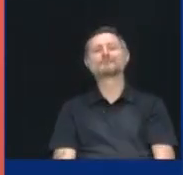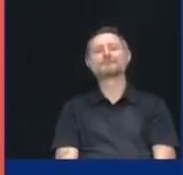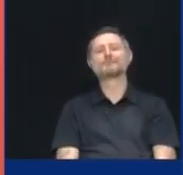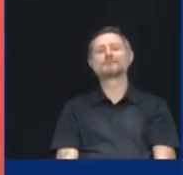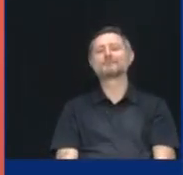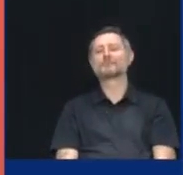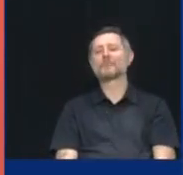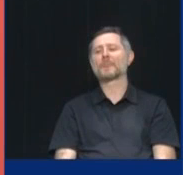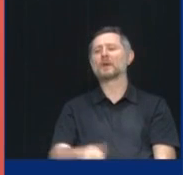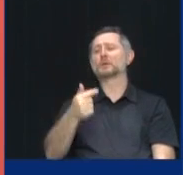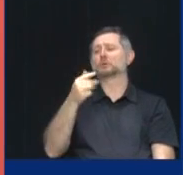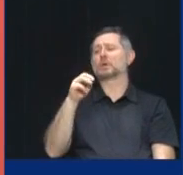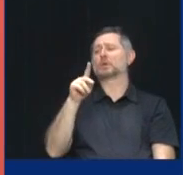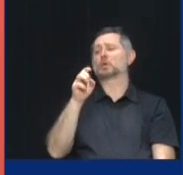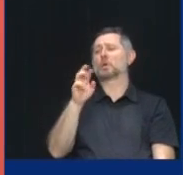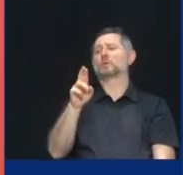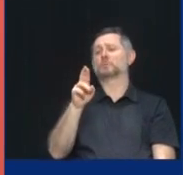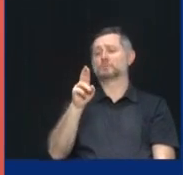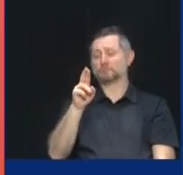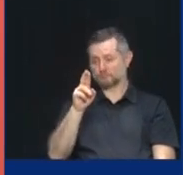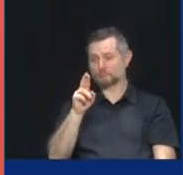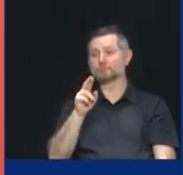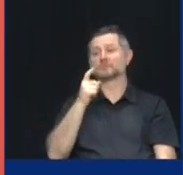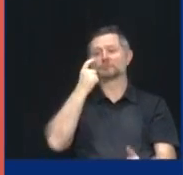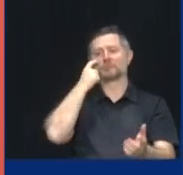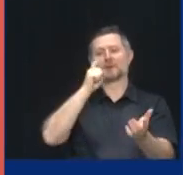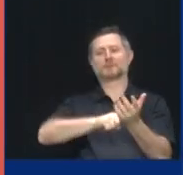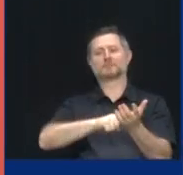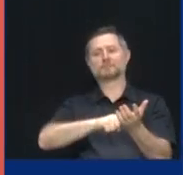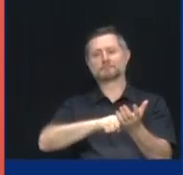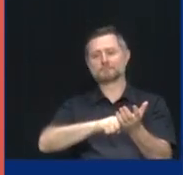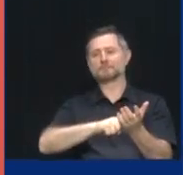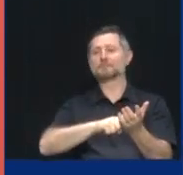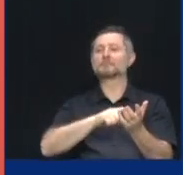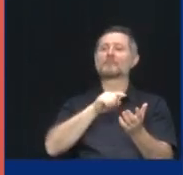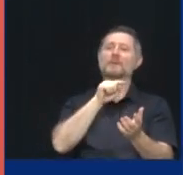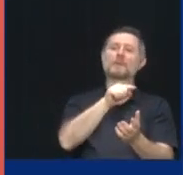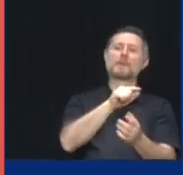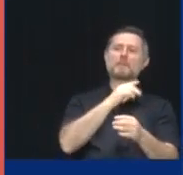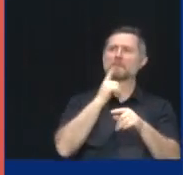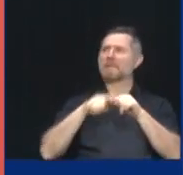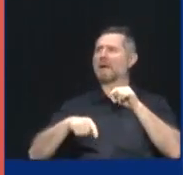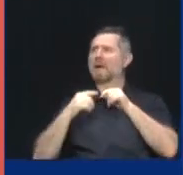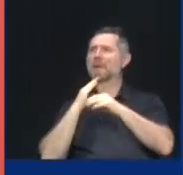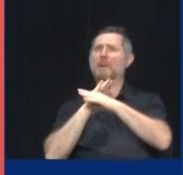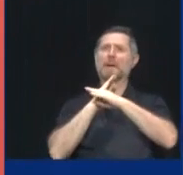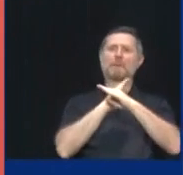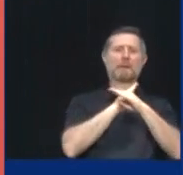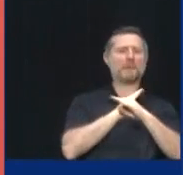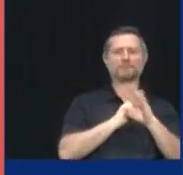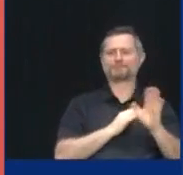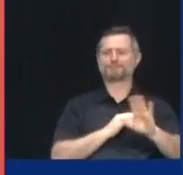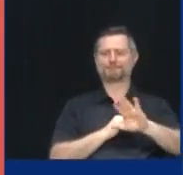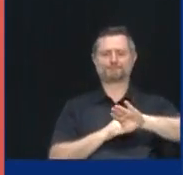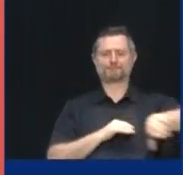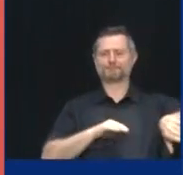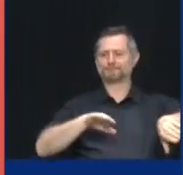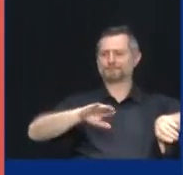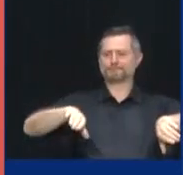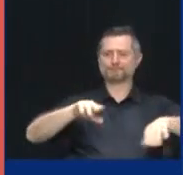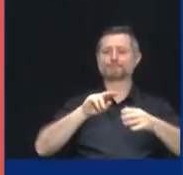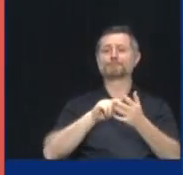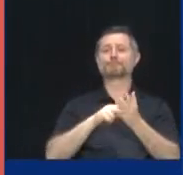The Gender Recognition Act eliminates barriers that undermine the health, safety, and equality of people because of their gender.